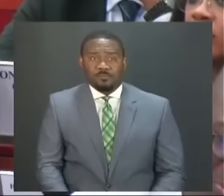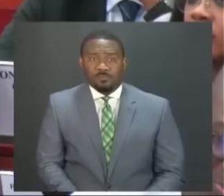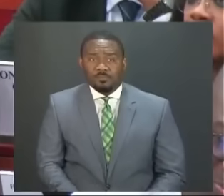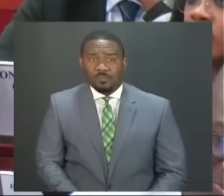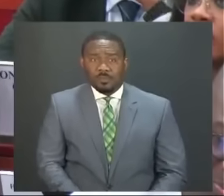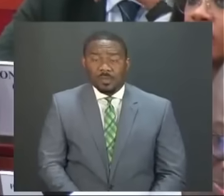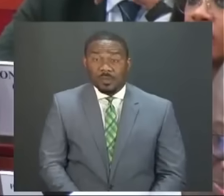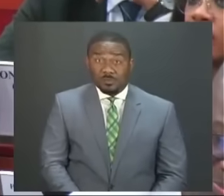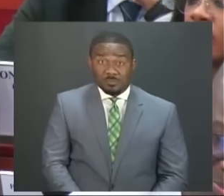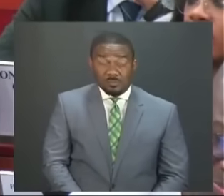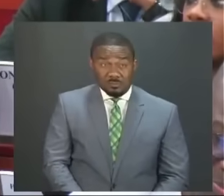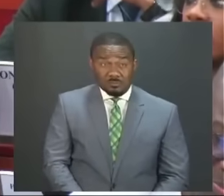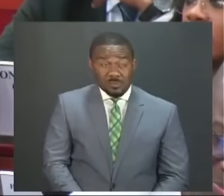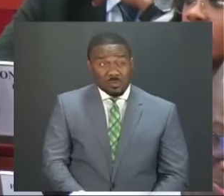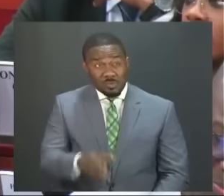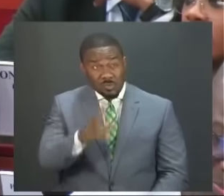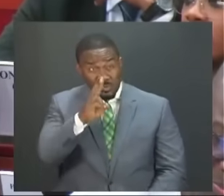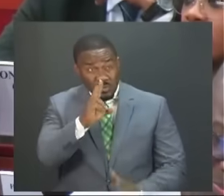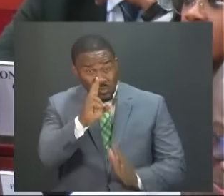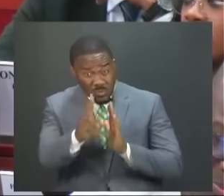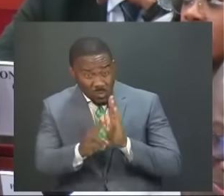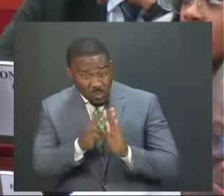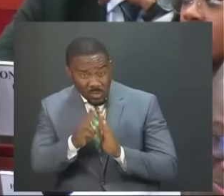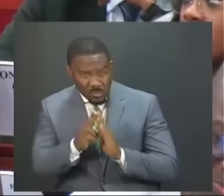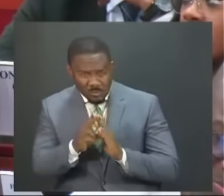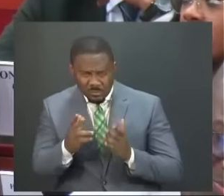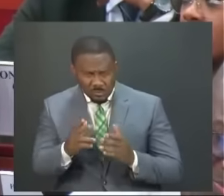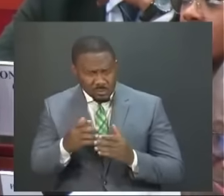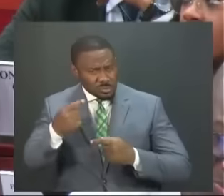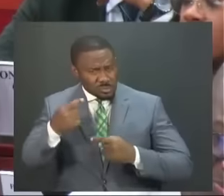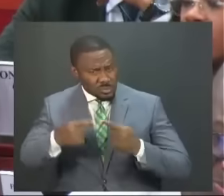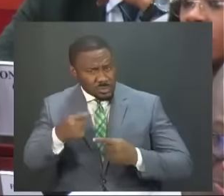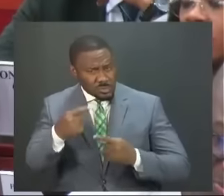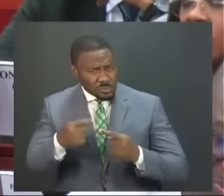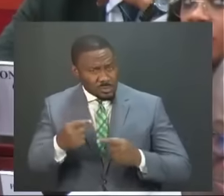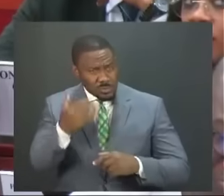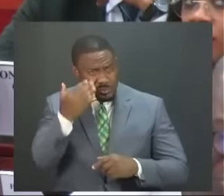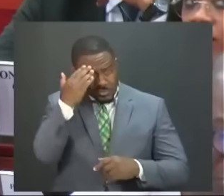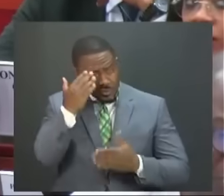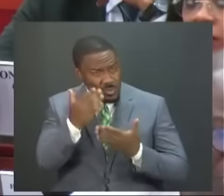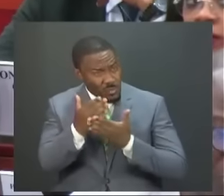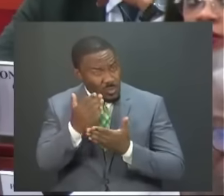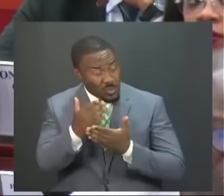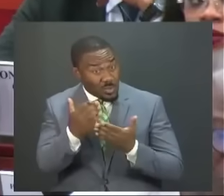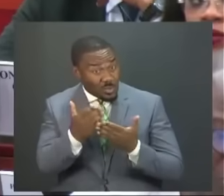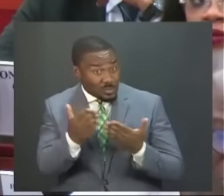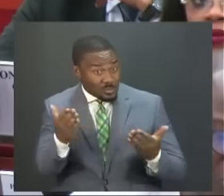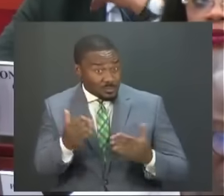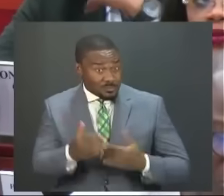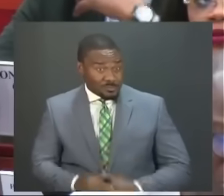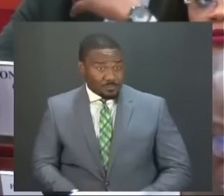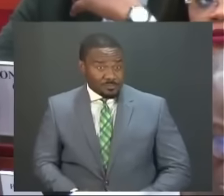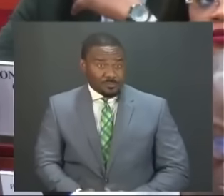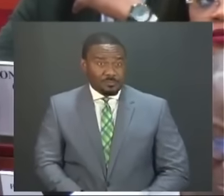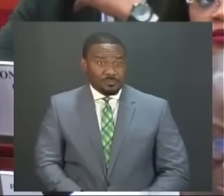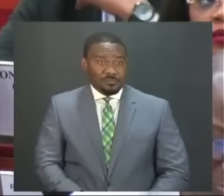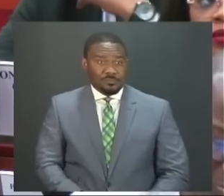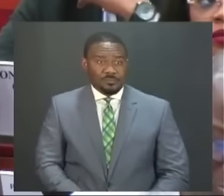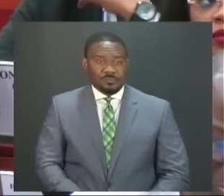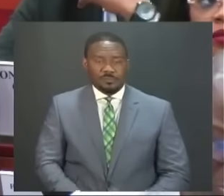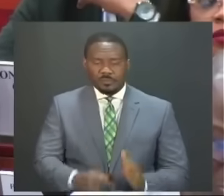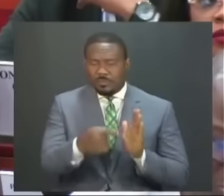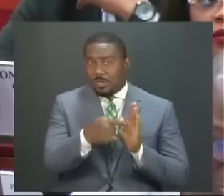2 hours in debating business table when you know the correct thing to do. Just wait. Mr. Speaker, for the records and for the standing orders,